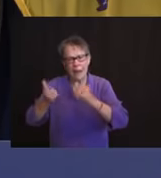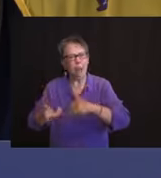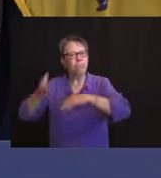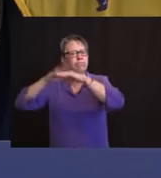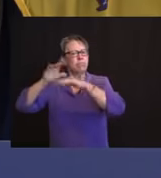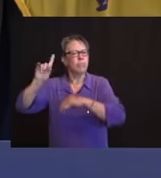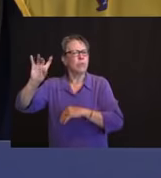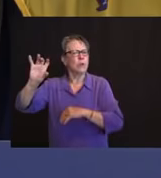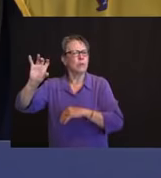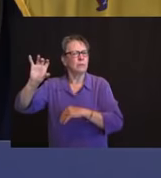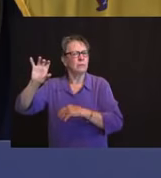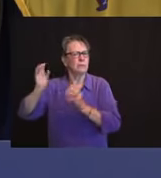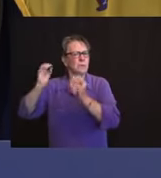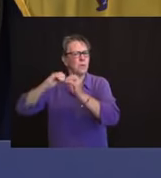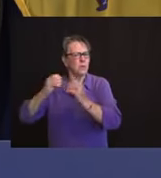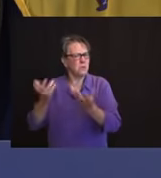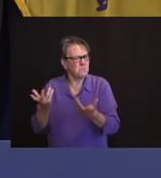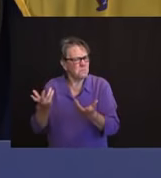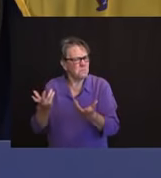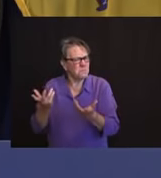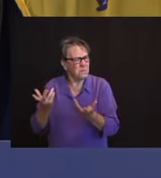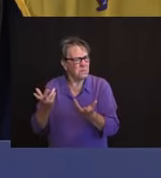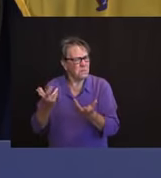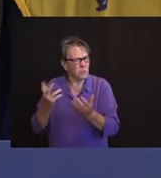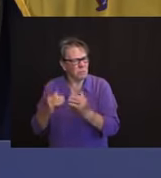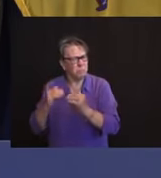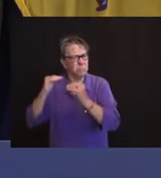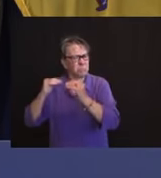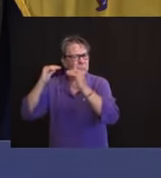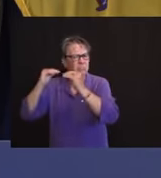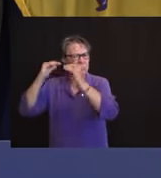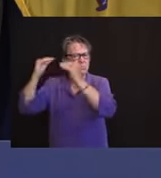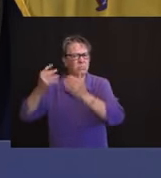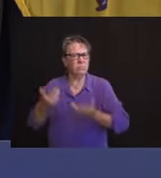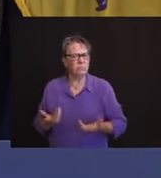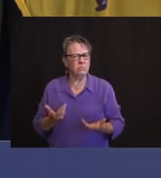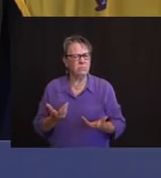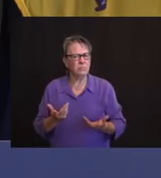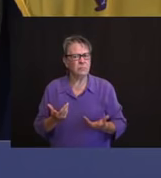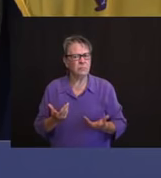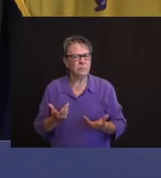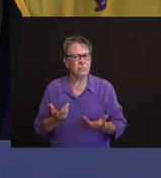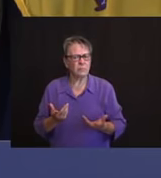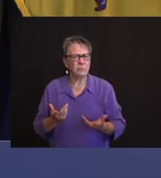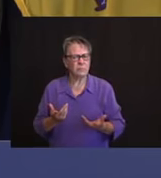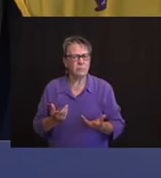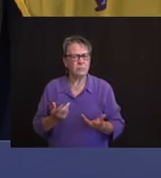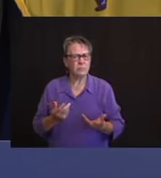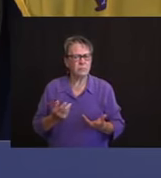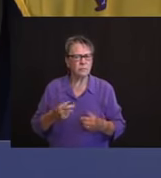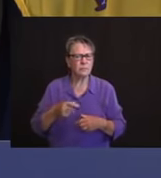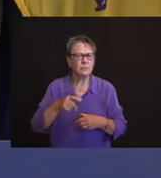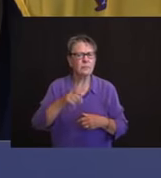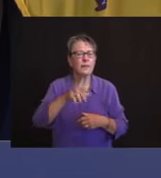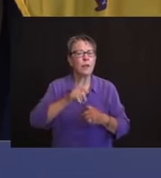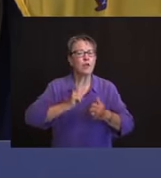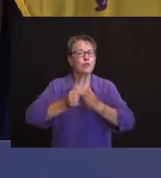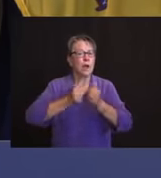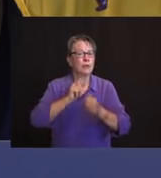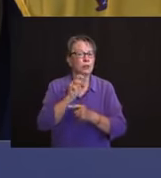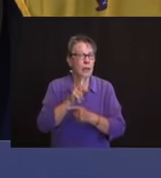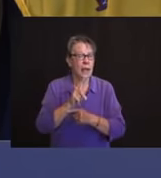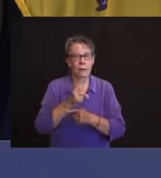move. Racetracks are 250 outside is absolutely correct.